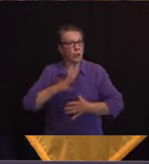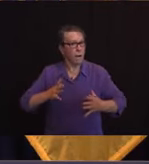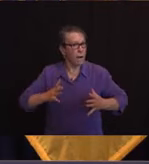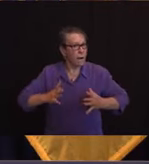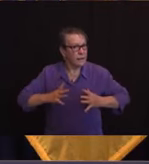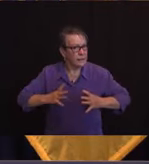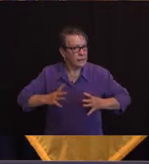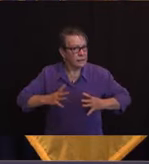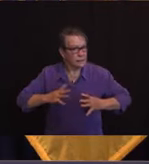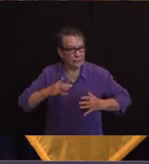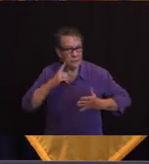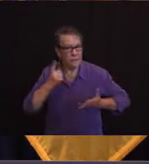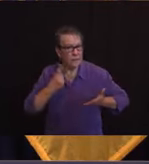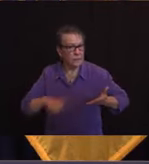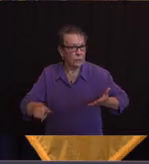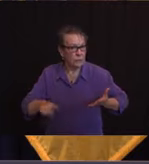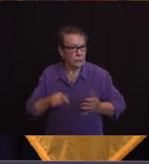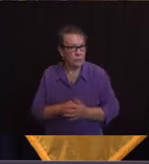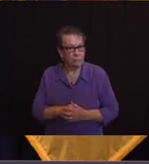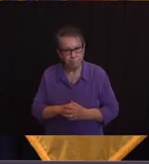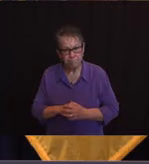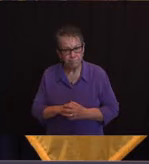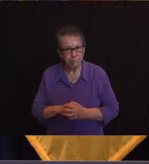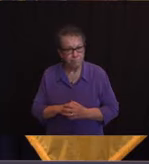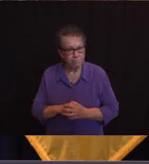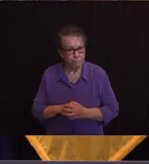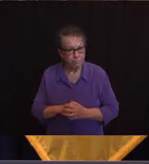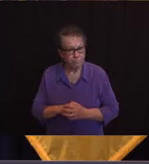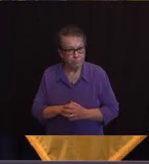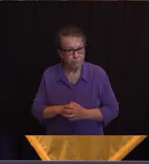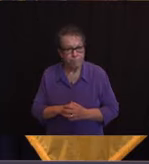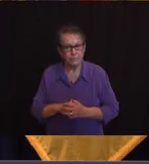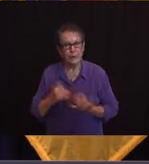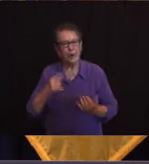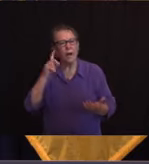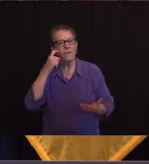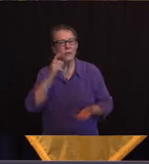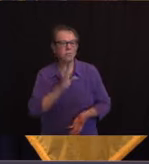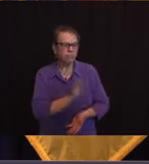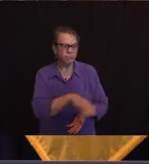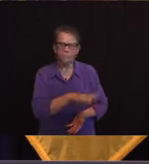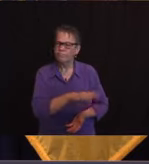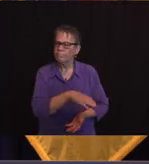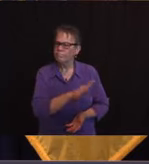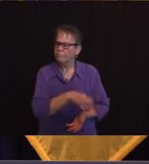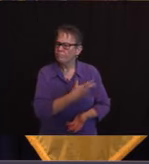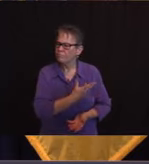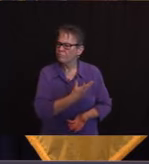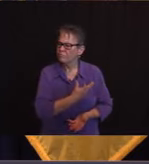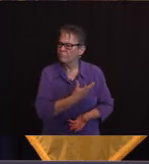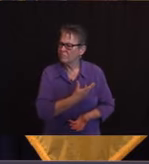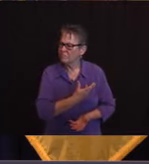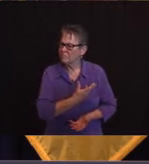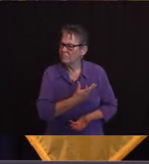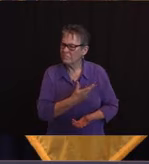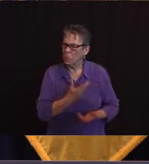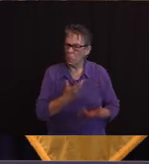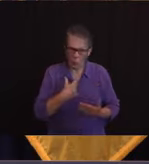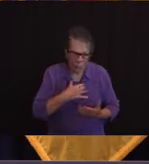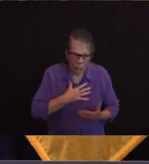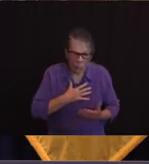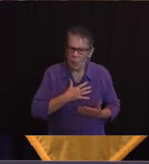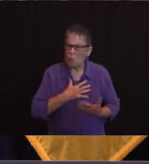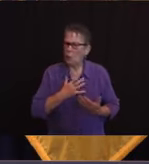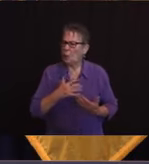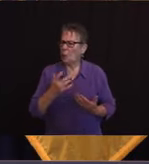reality is hugely detrimental to our kids especially. So thank you for that and for all. So